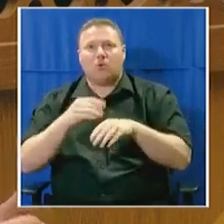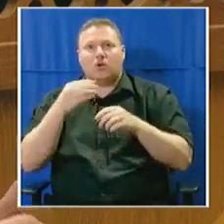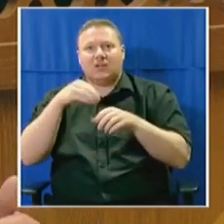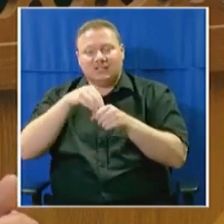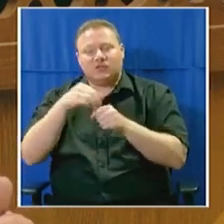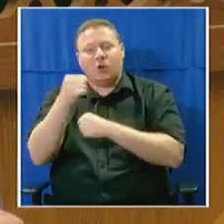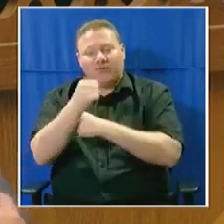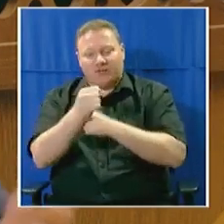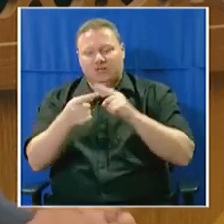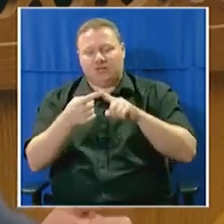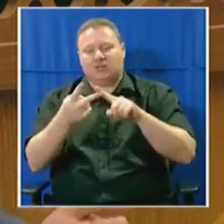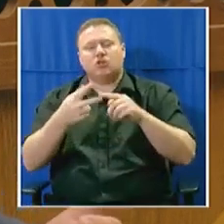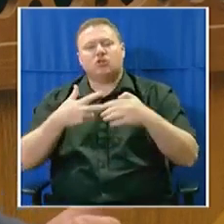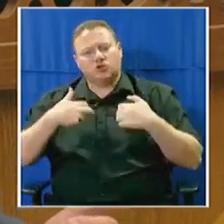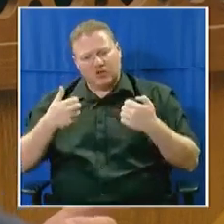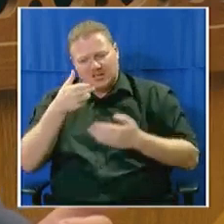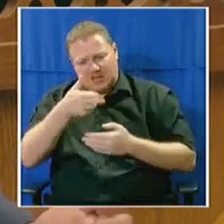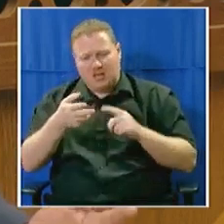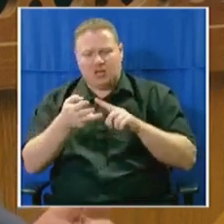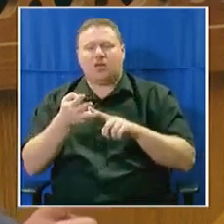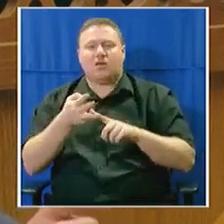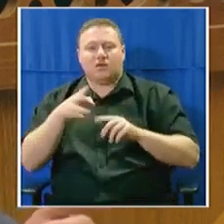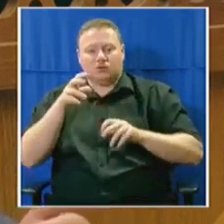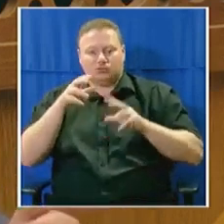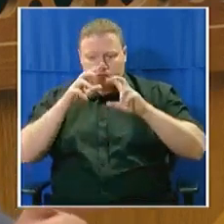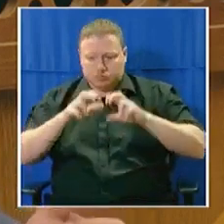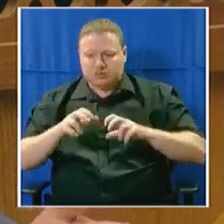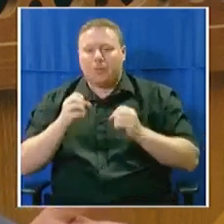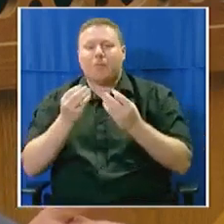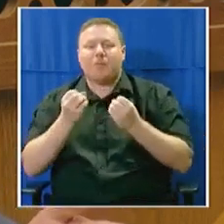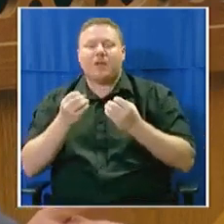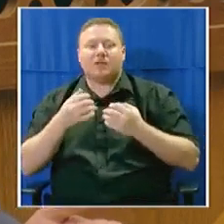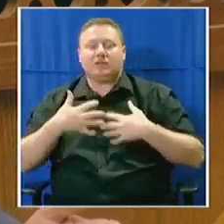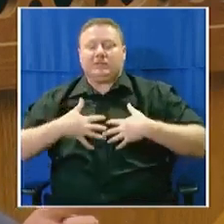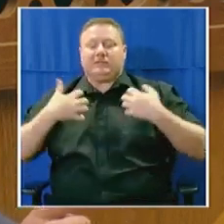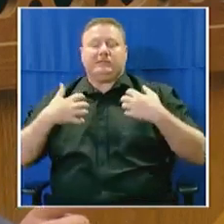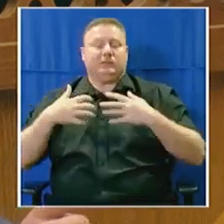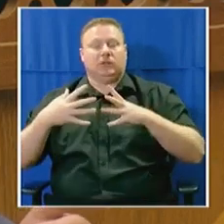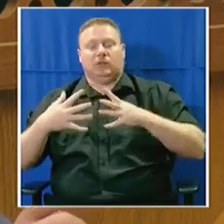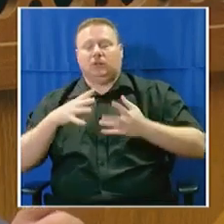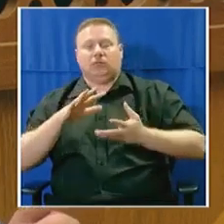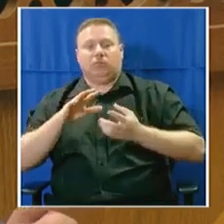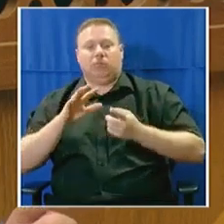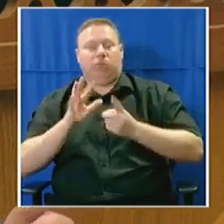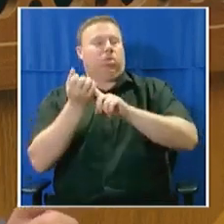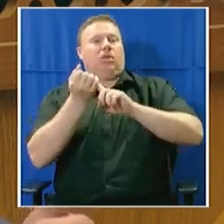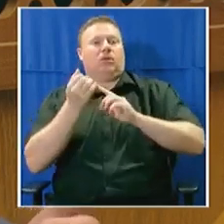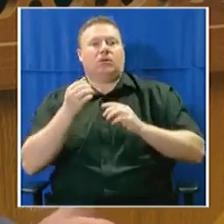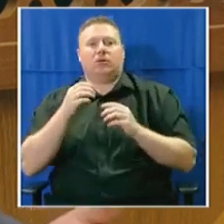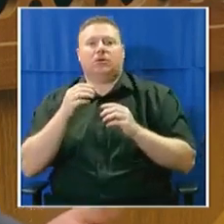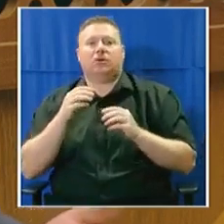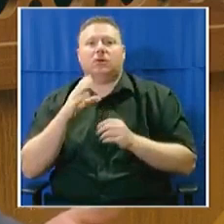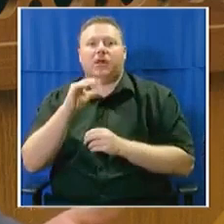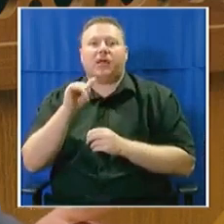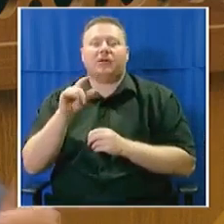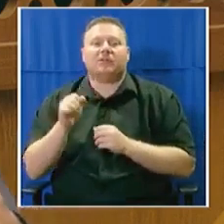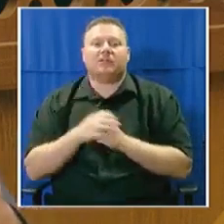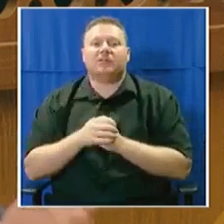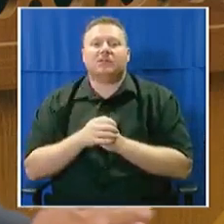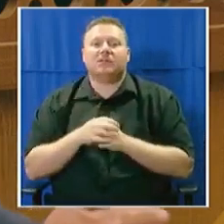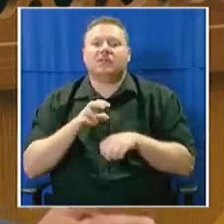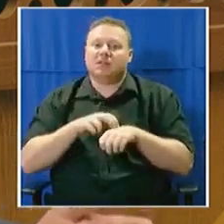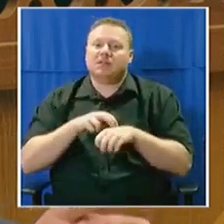under, and the presiding over many traumatizing cases. We support the judicial wellness programs